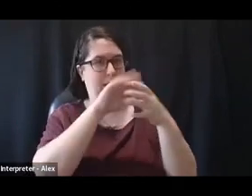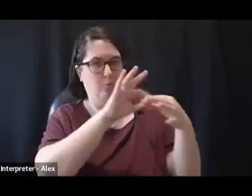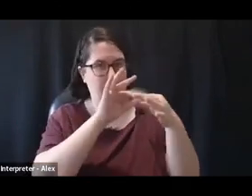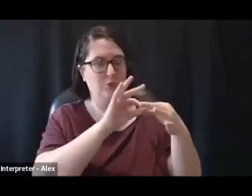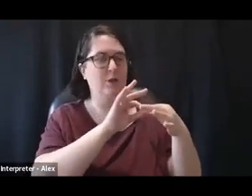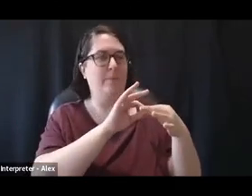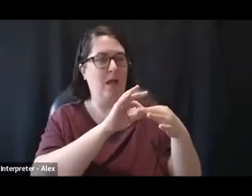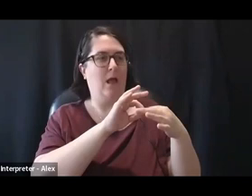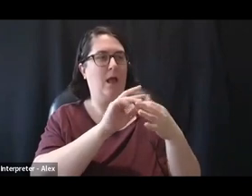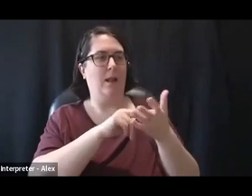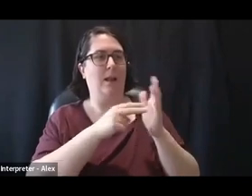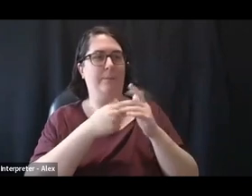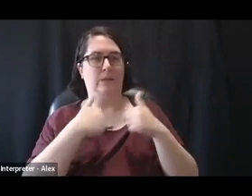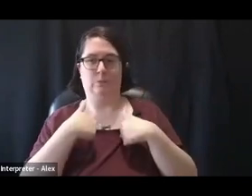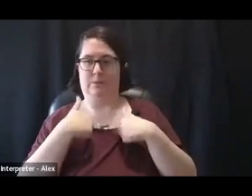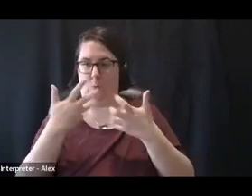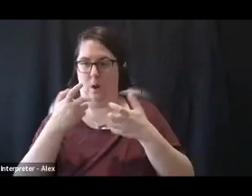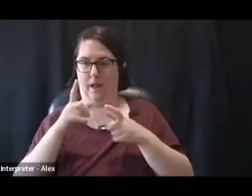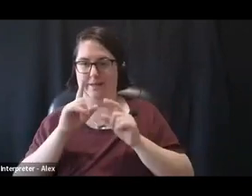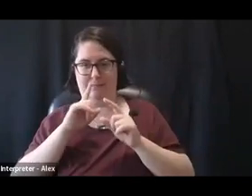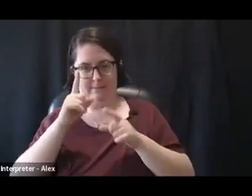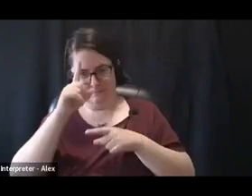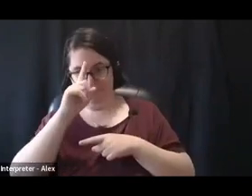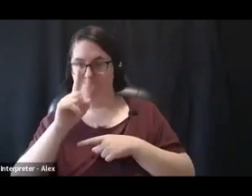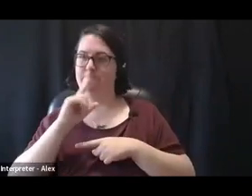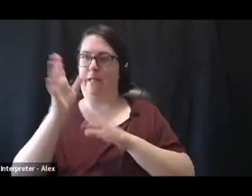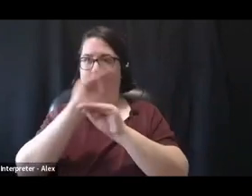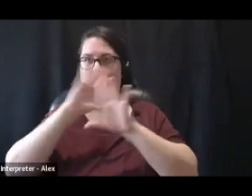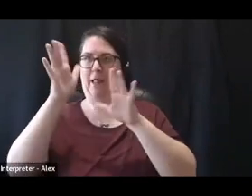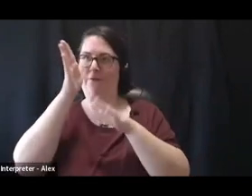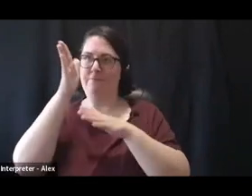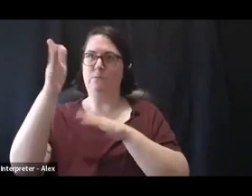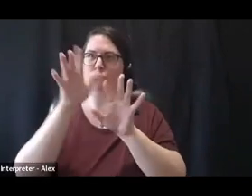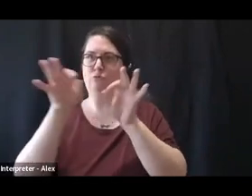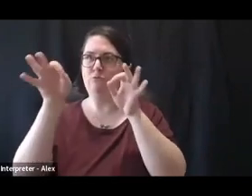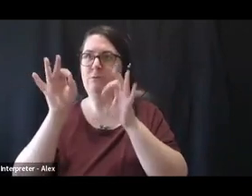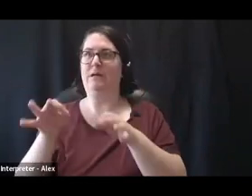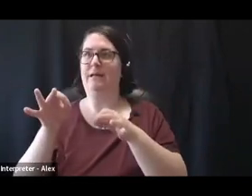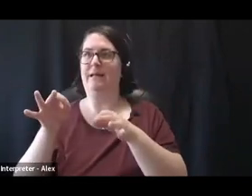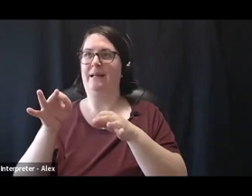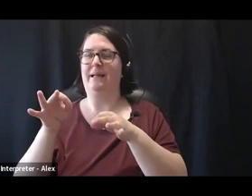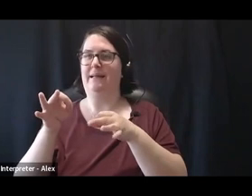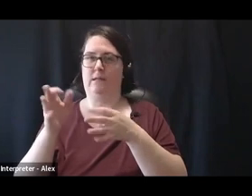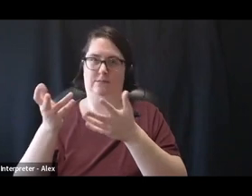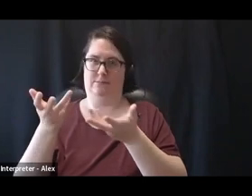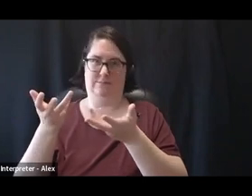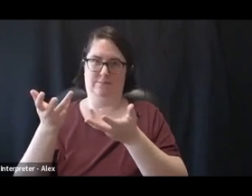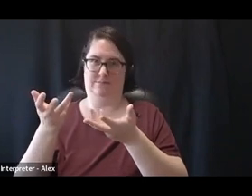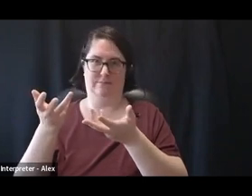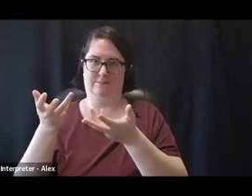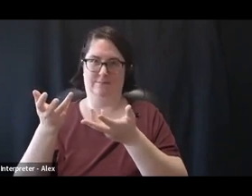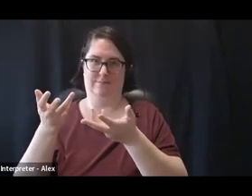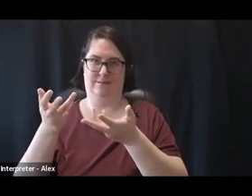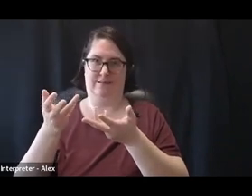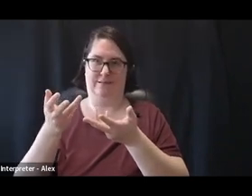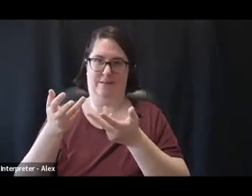makes it so that our reach for certainty is what makes it so that we, without necessarily intending to, reinforce the very systems